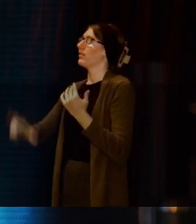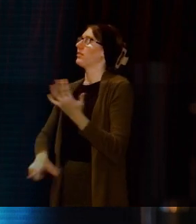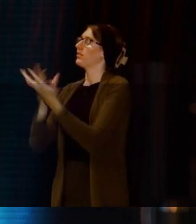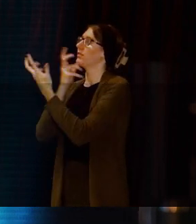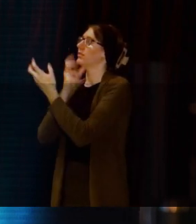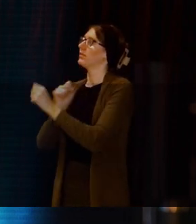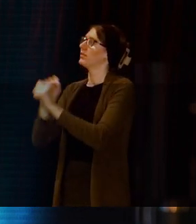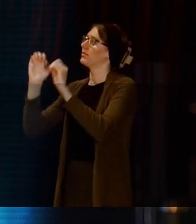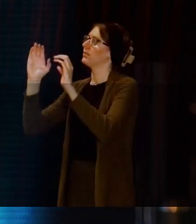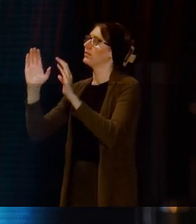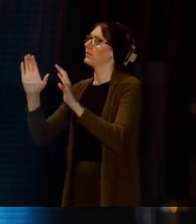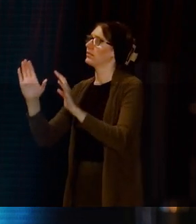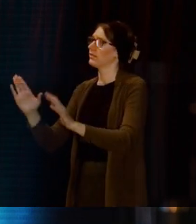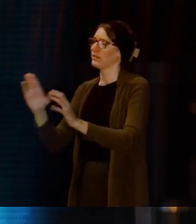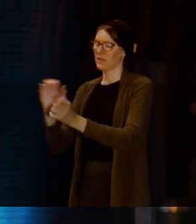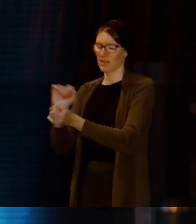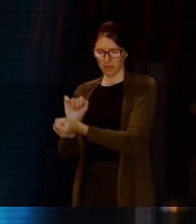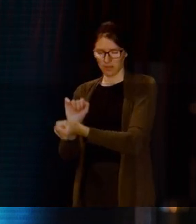Emmanuel,